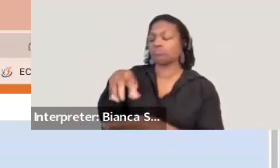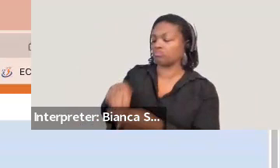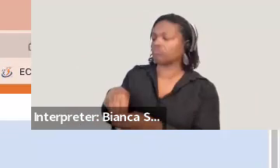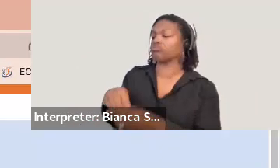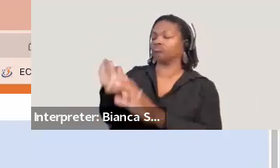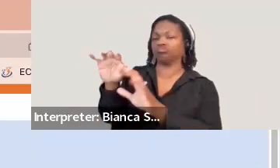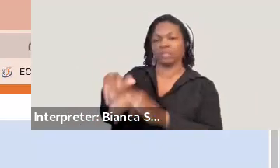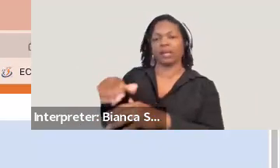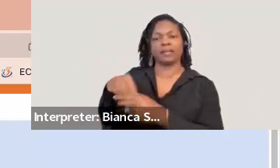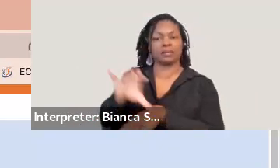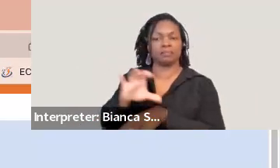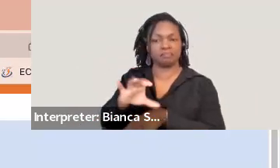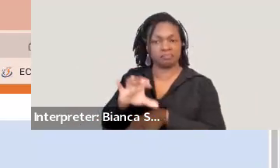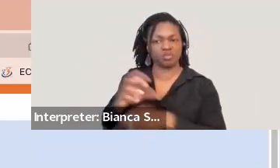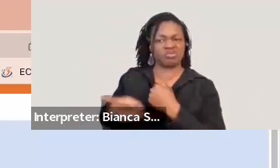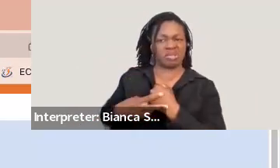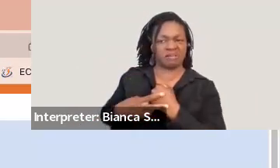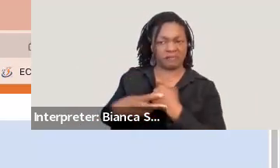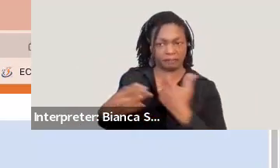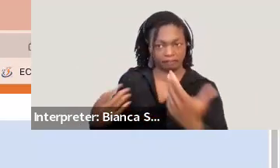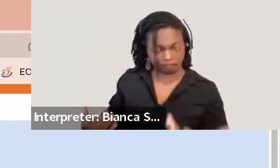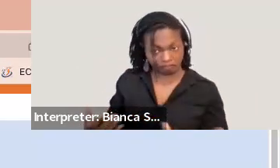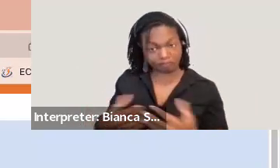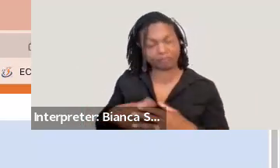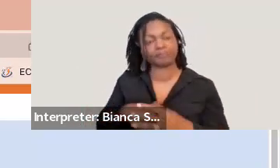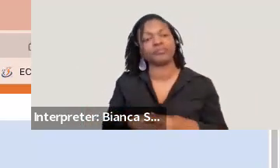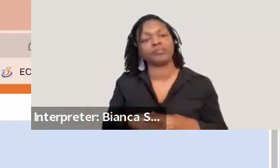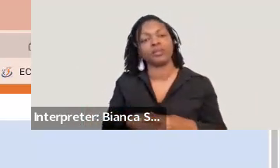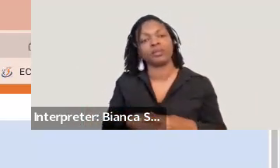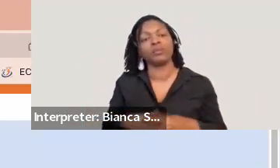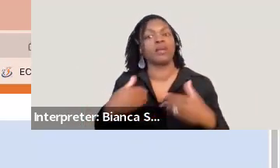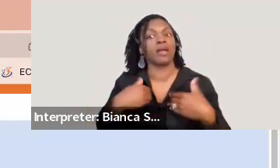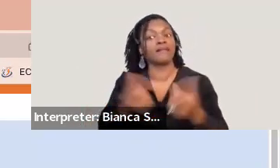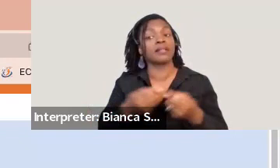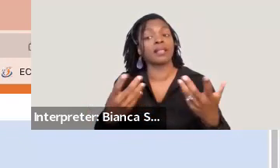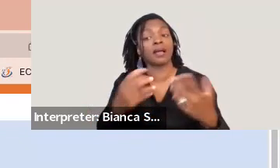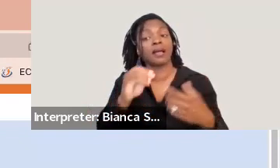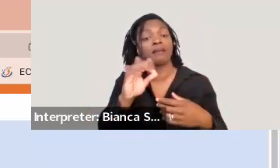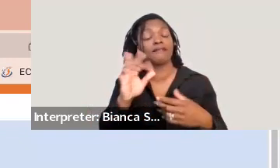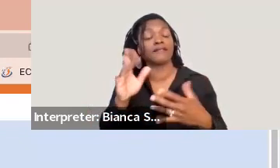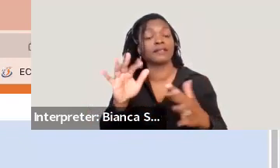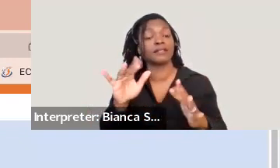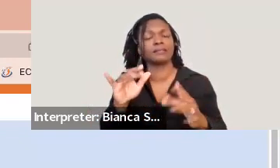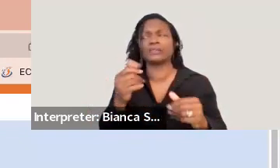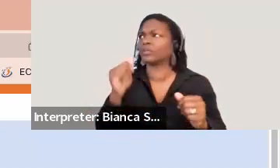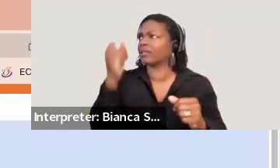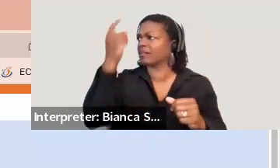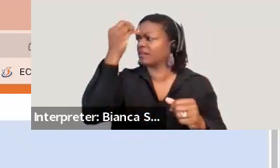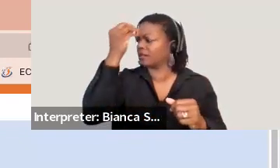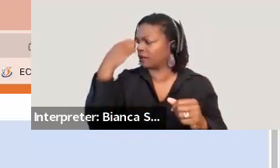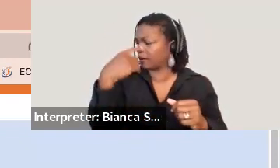We have lots of, I'm trying to think of what they're